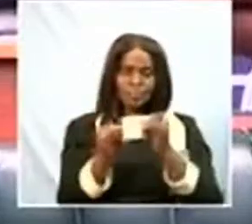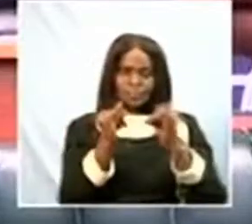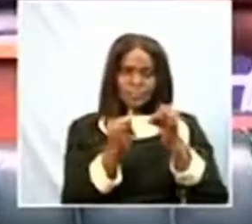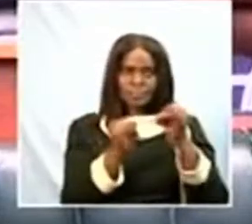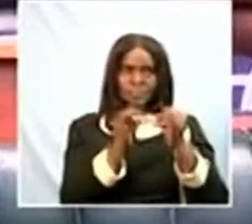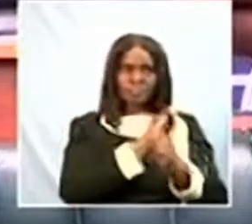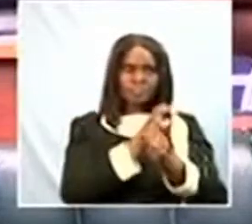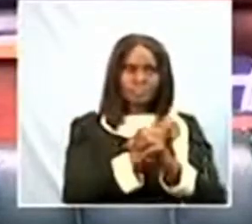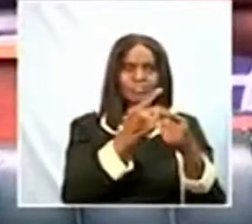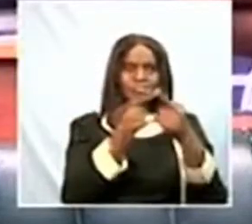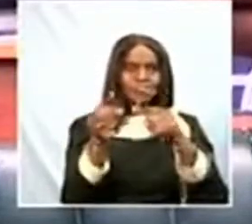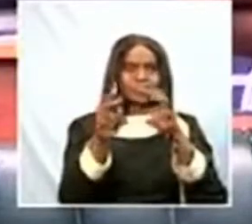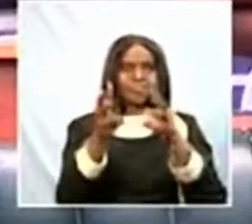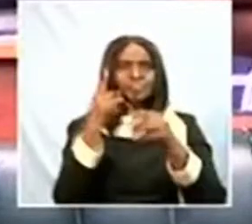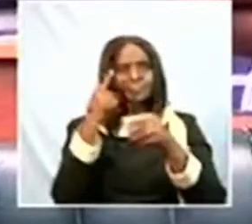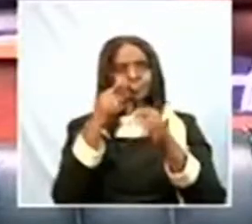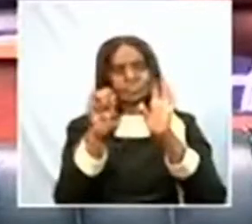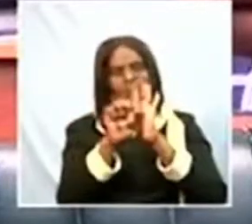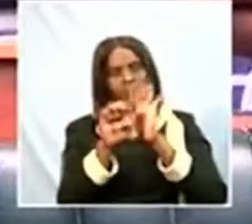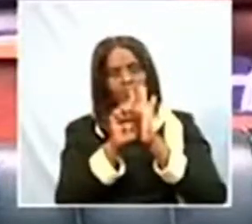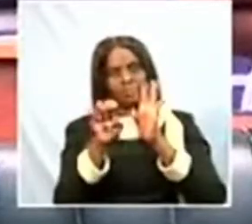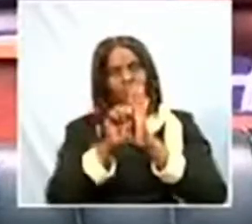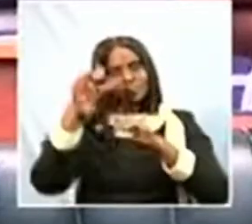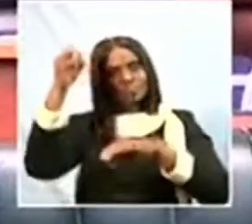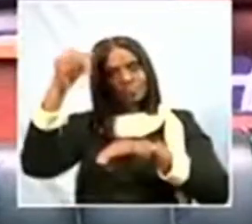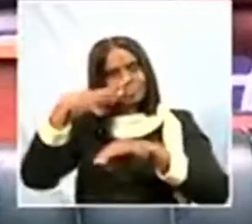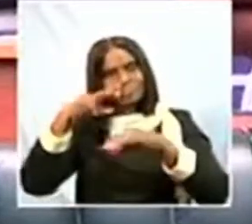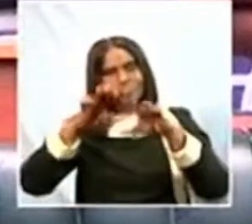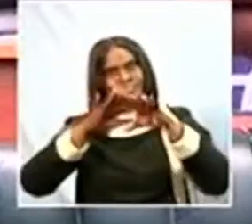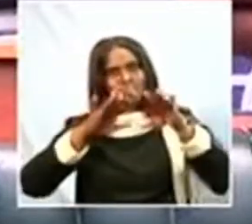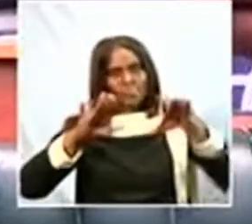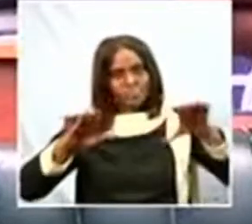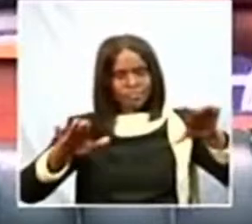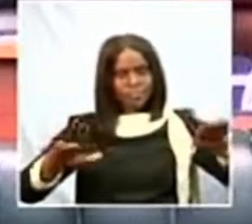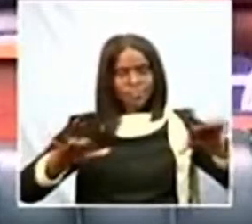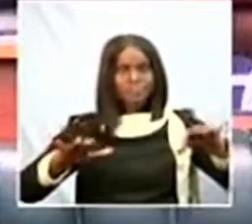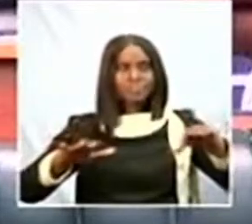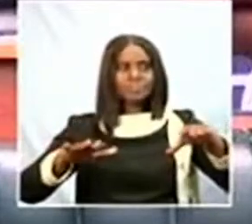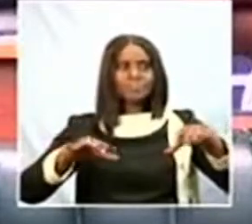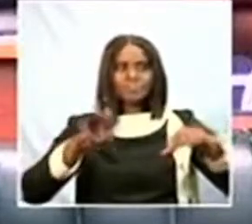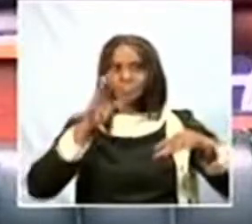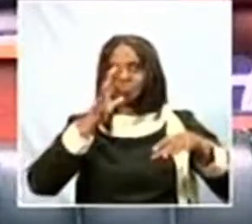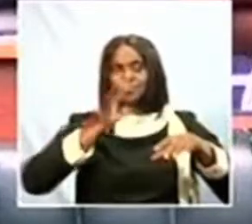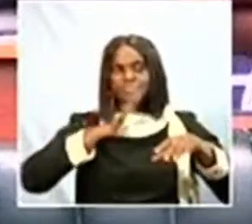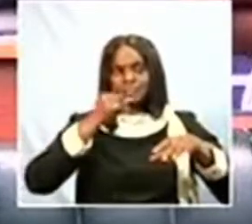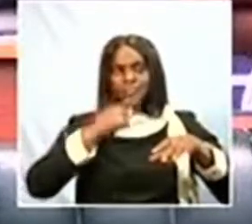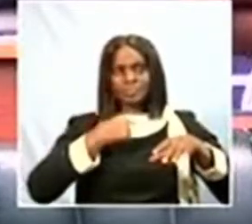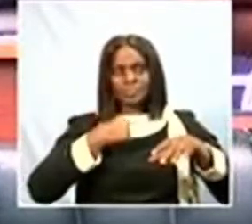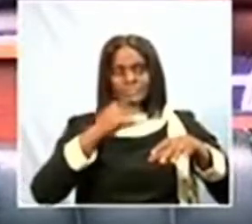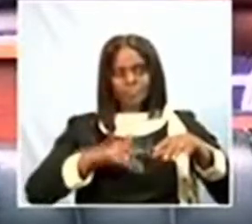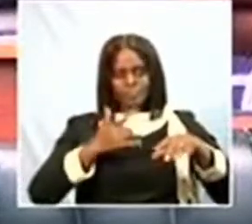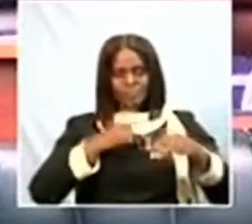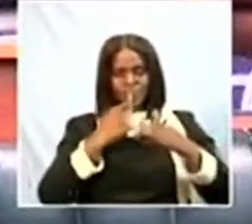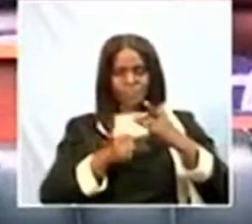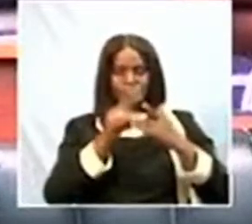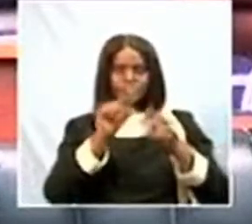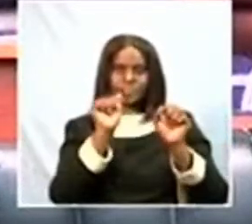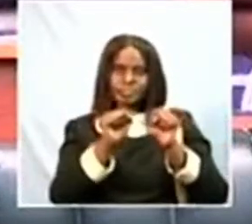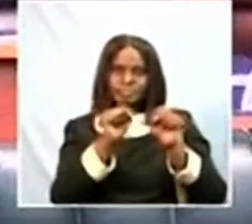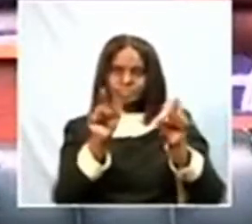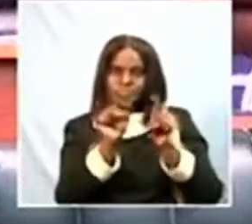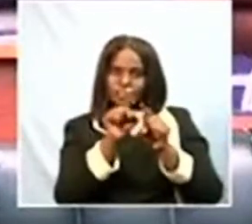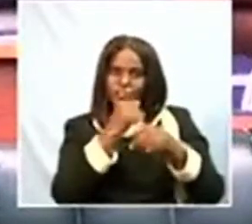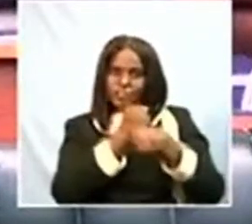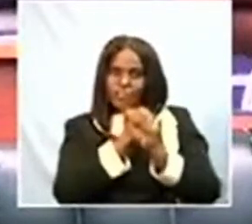energy sources, for instance, the solar panels and the hydroelectric power station. But, Madam Speaker, I feel by eradicating the invasive species